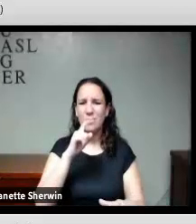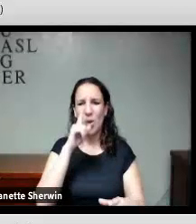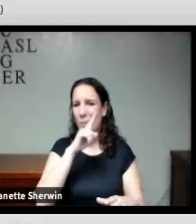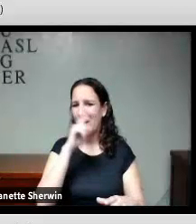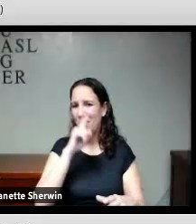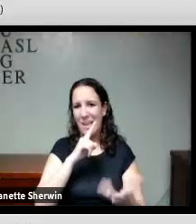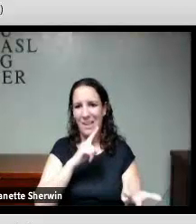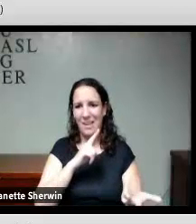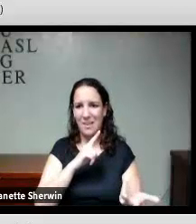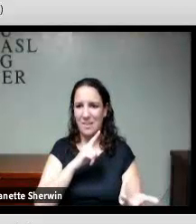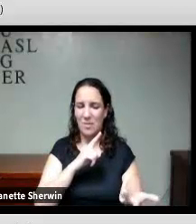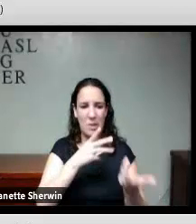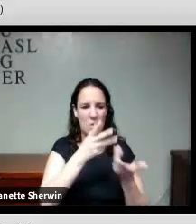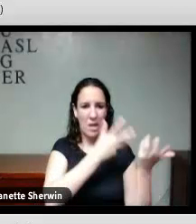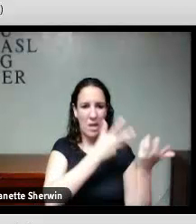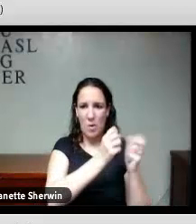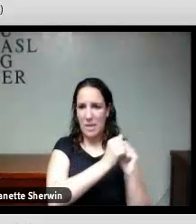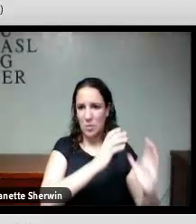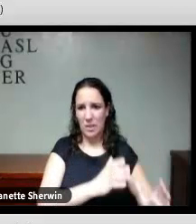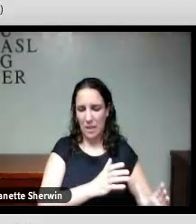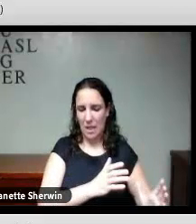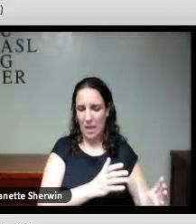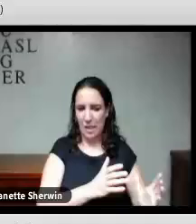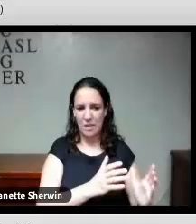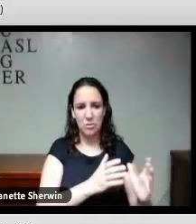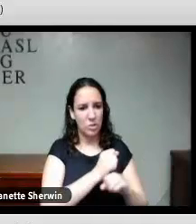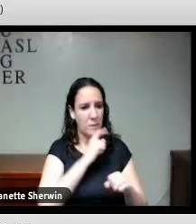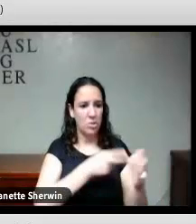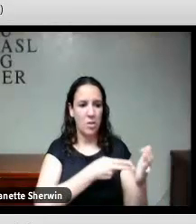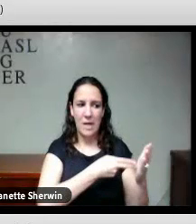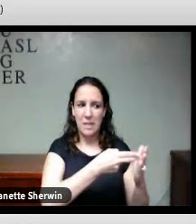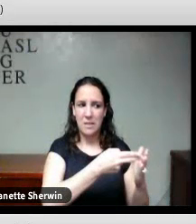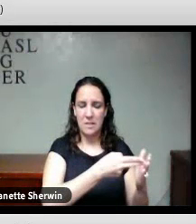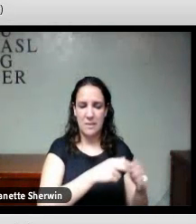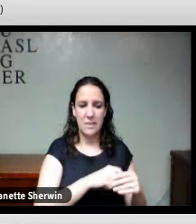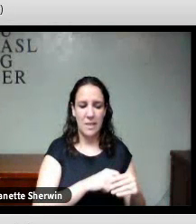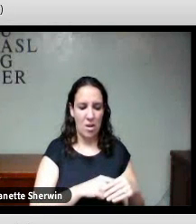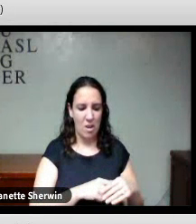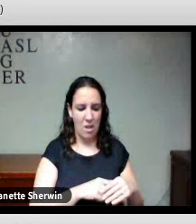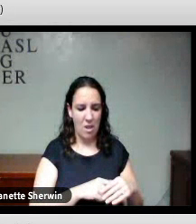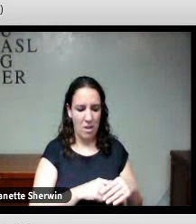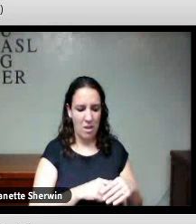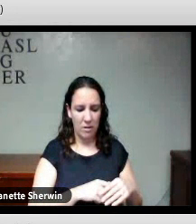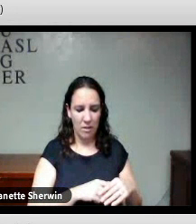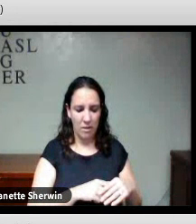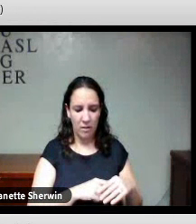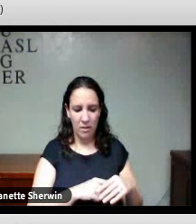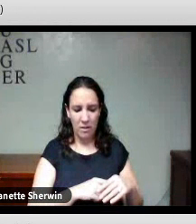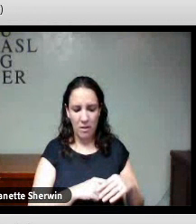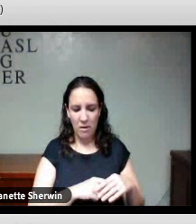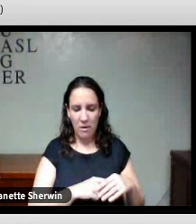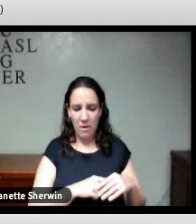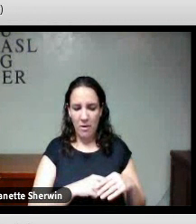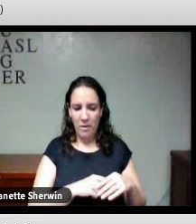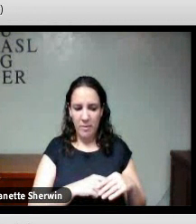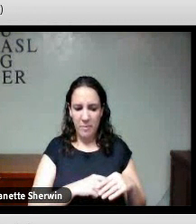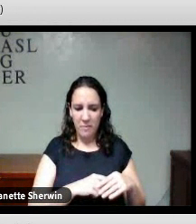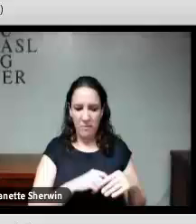falsely, but that it's very sincere. And what I have found in the past is that people that have really tried